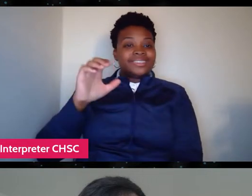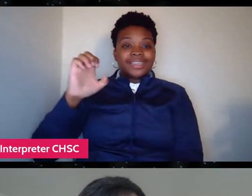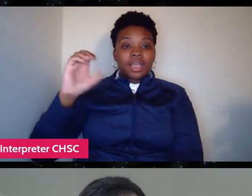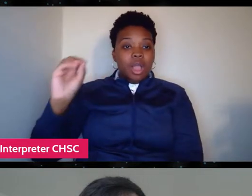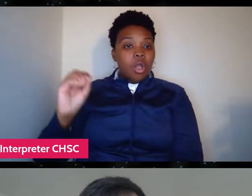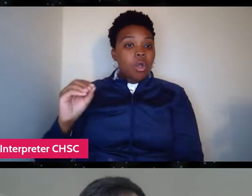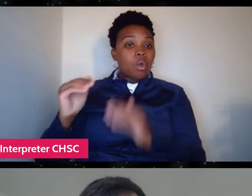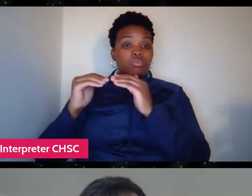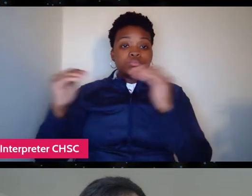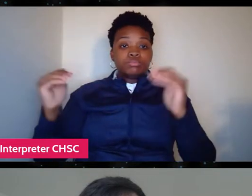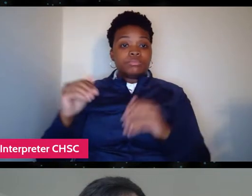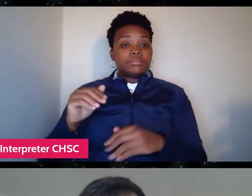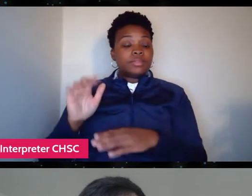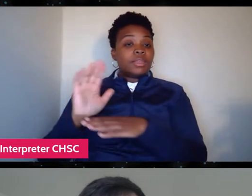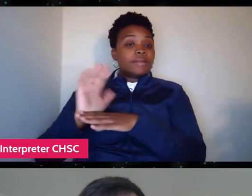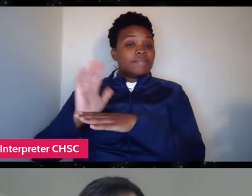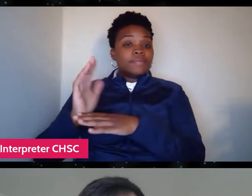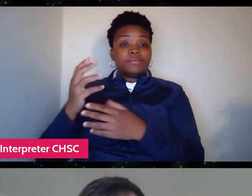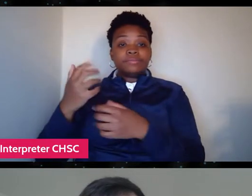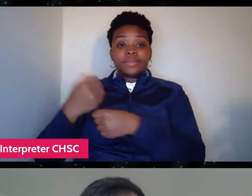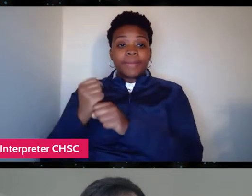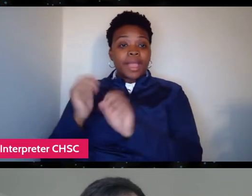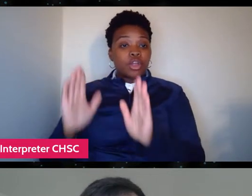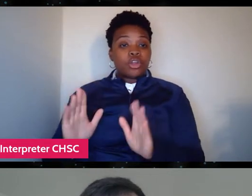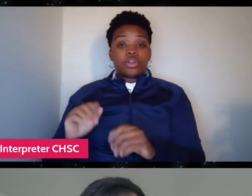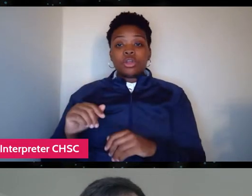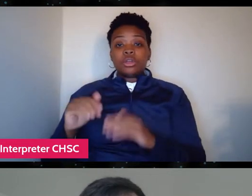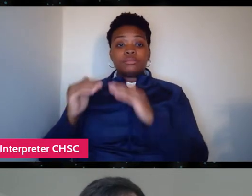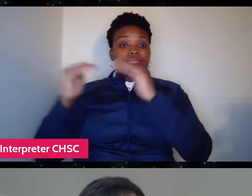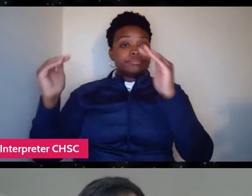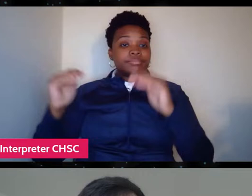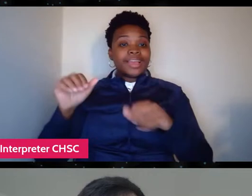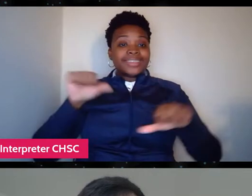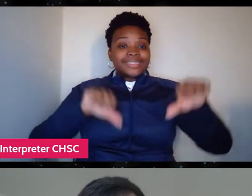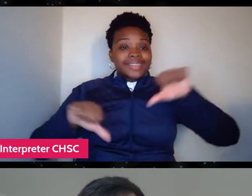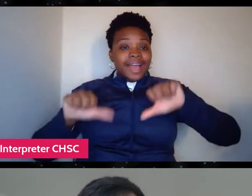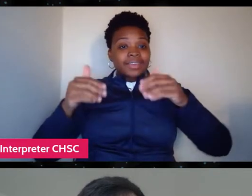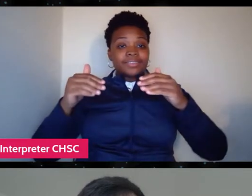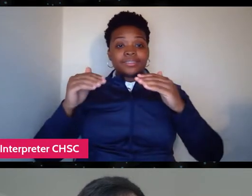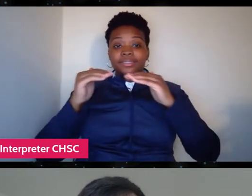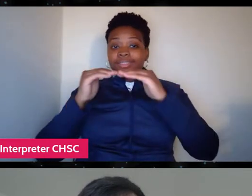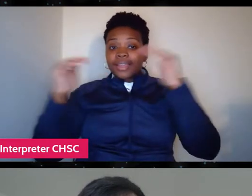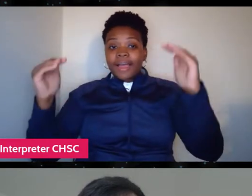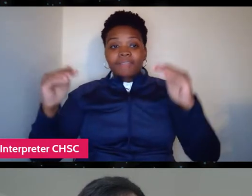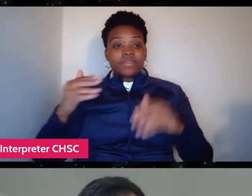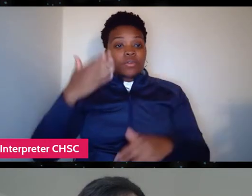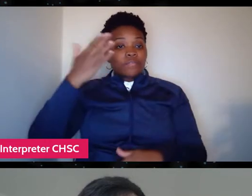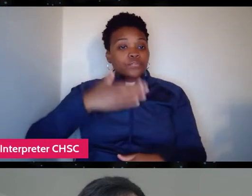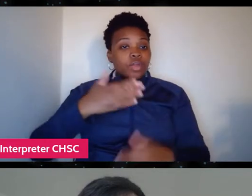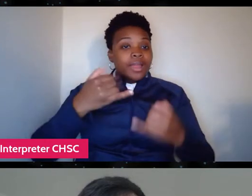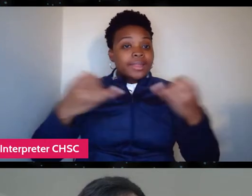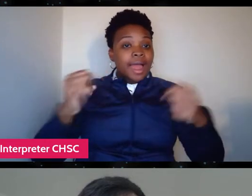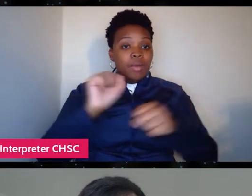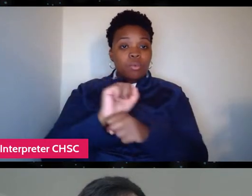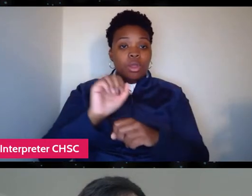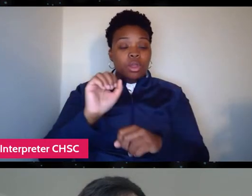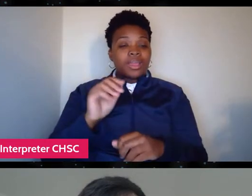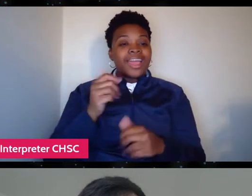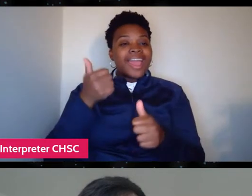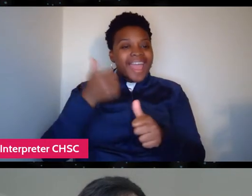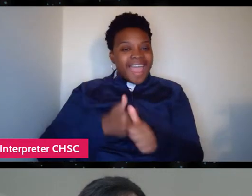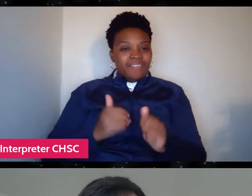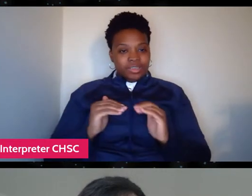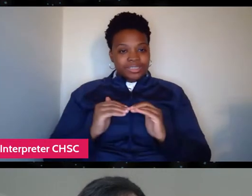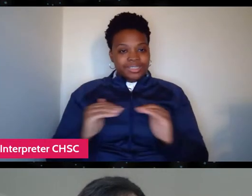a filmmaker, as a scientist, as a, you know, as a frontline worker, it's every tier, it's every